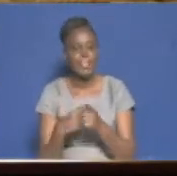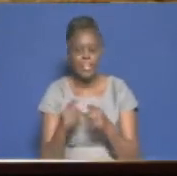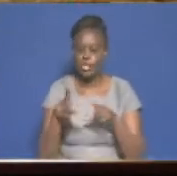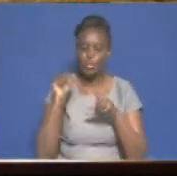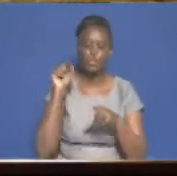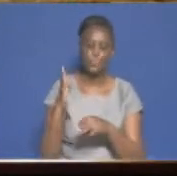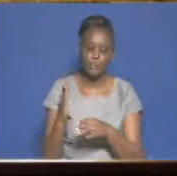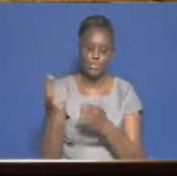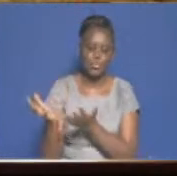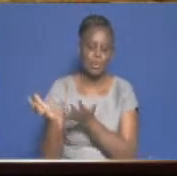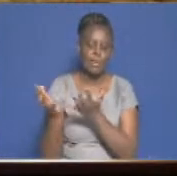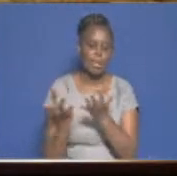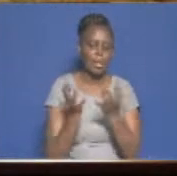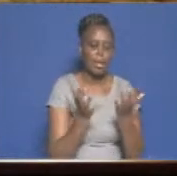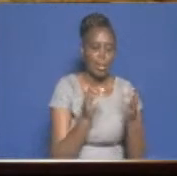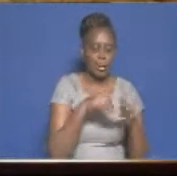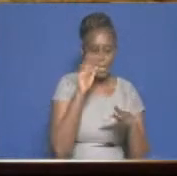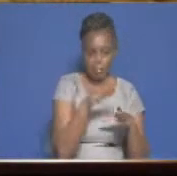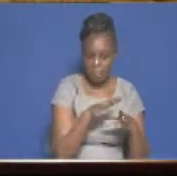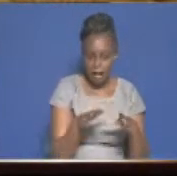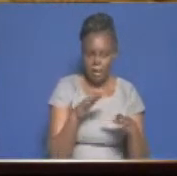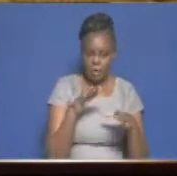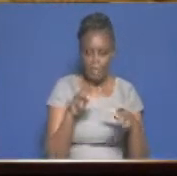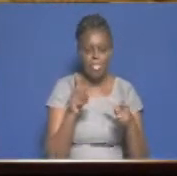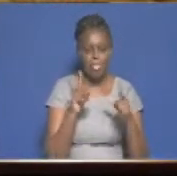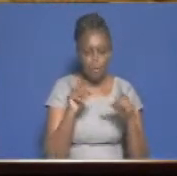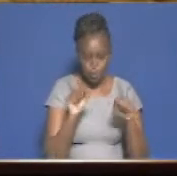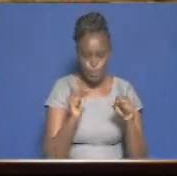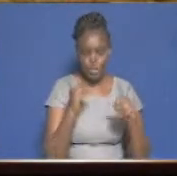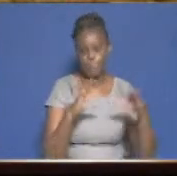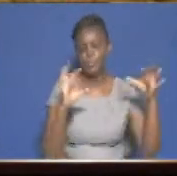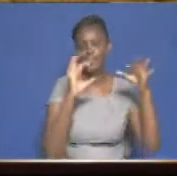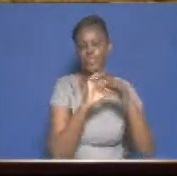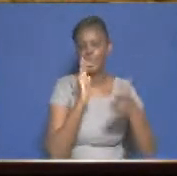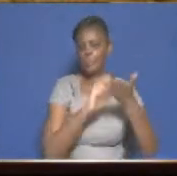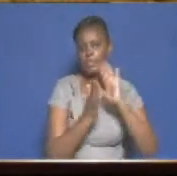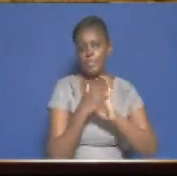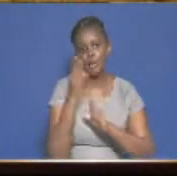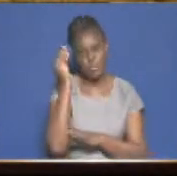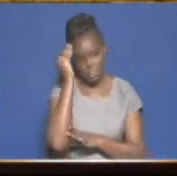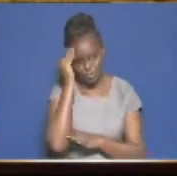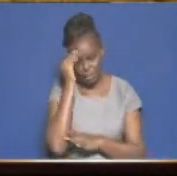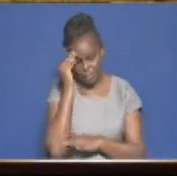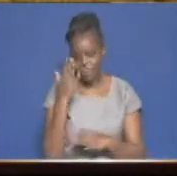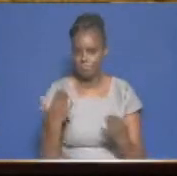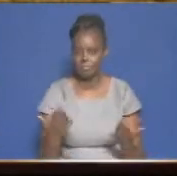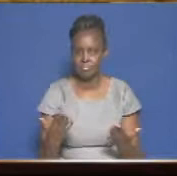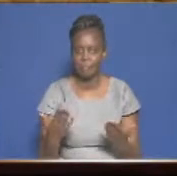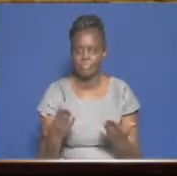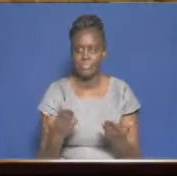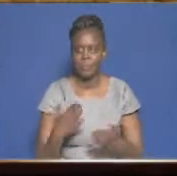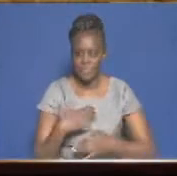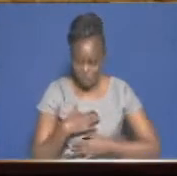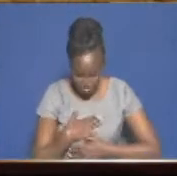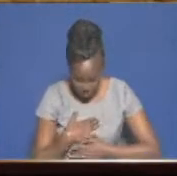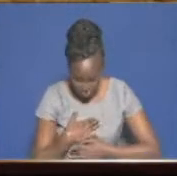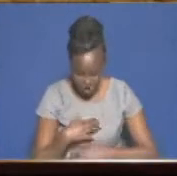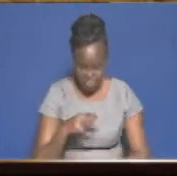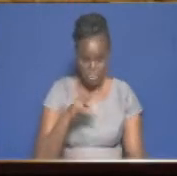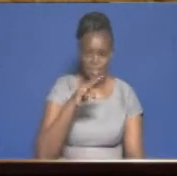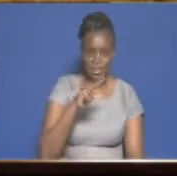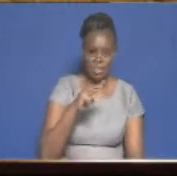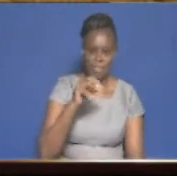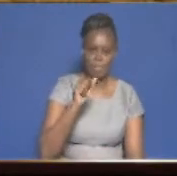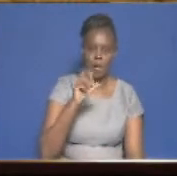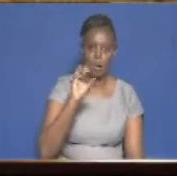they carry you into Parliament. And, so, Honorable Maore,